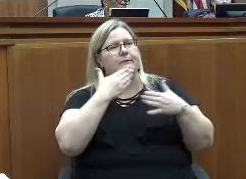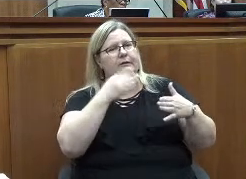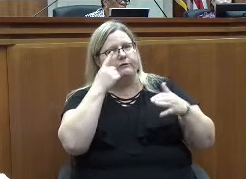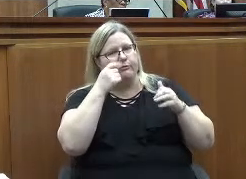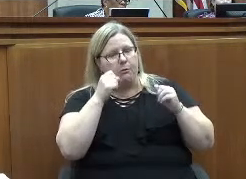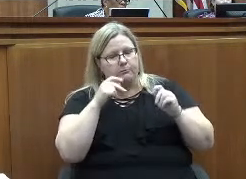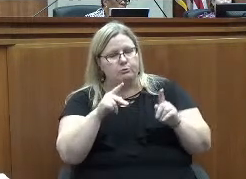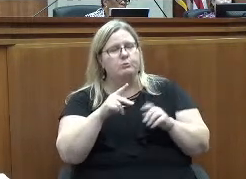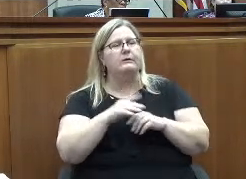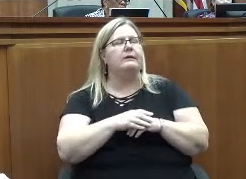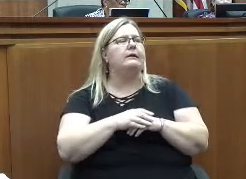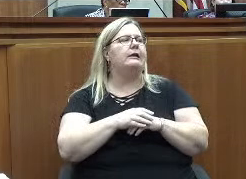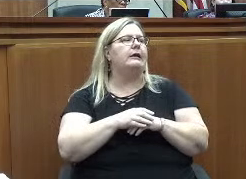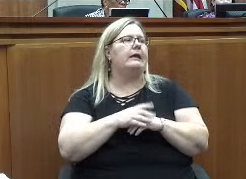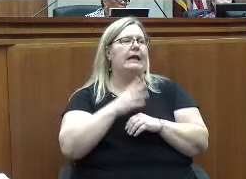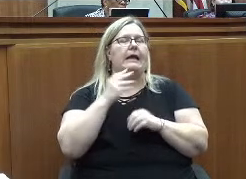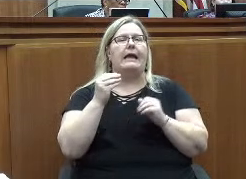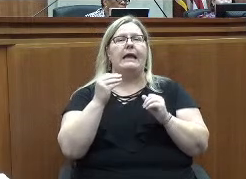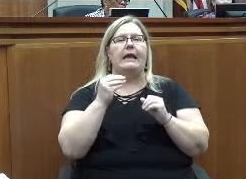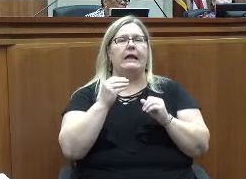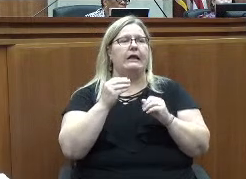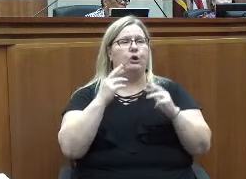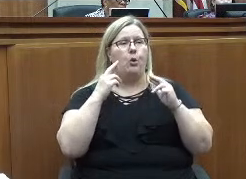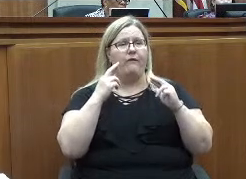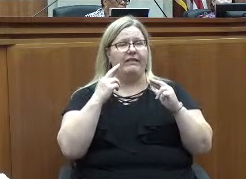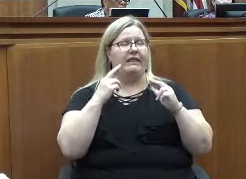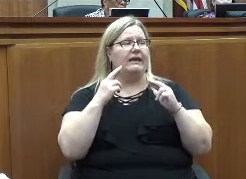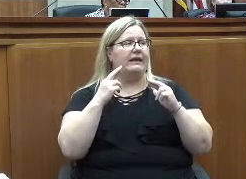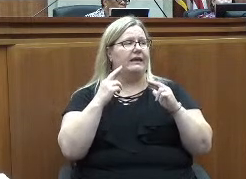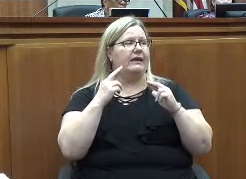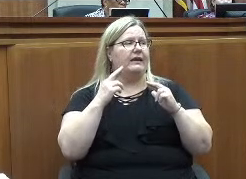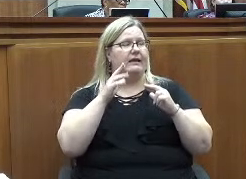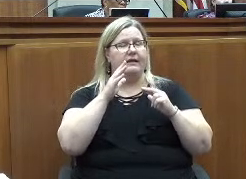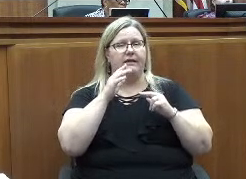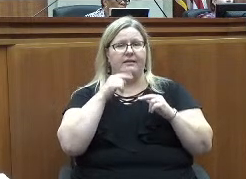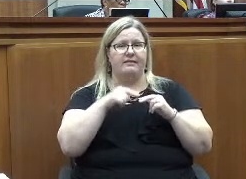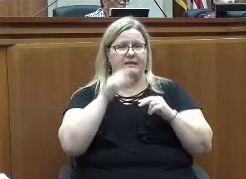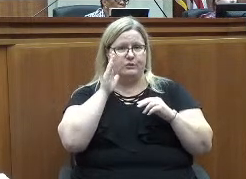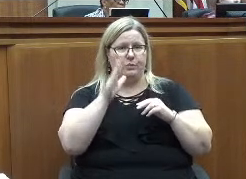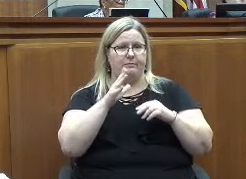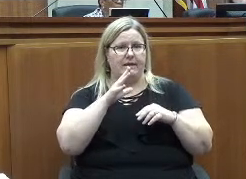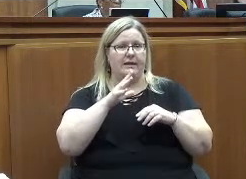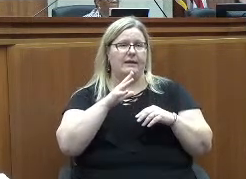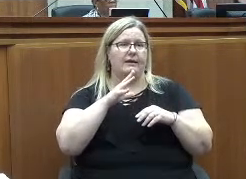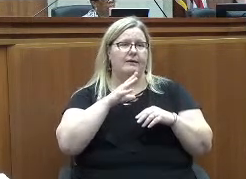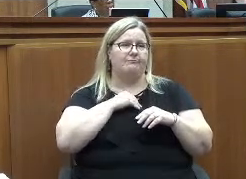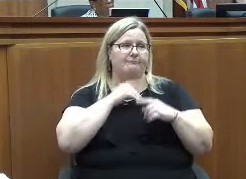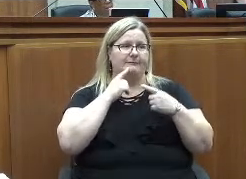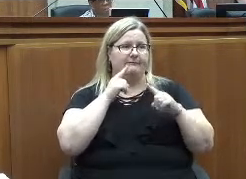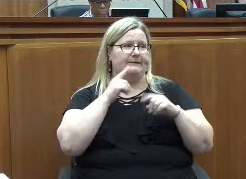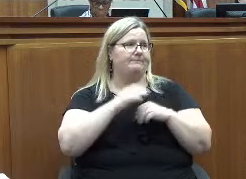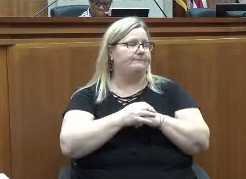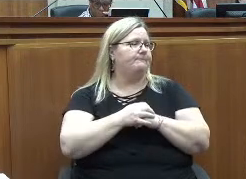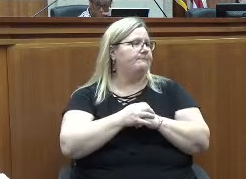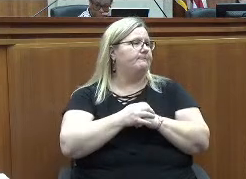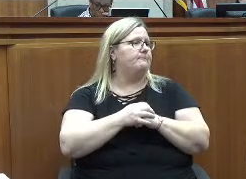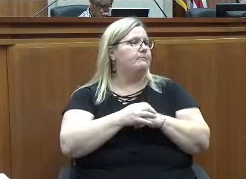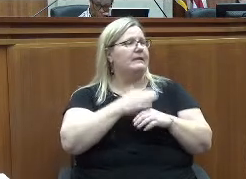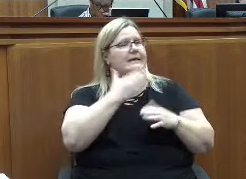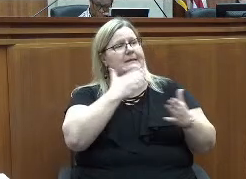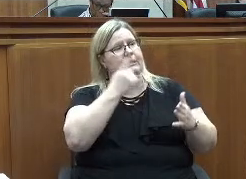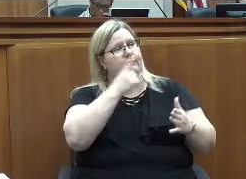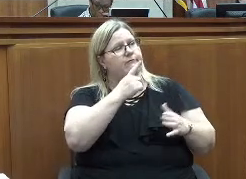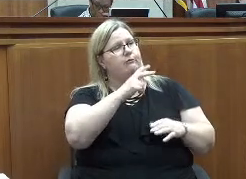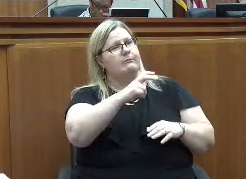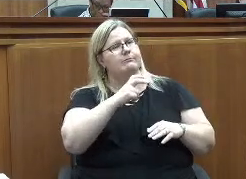opportunity, and hopefully this will be effective. Thank you, ma'am. Thank you for making the trip to Baton Rouge.